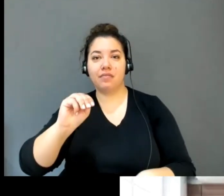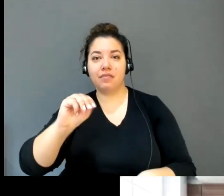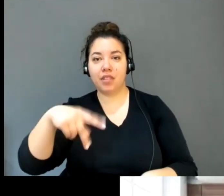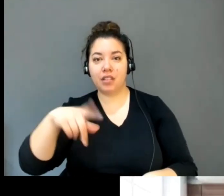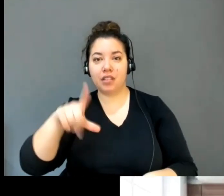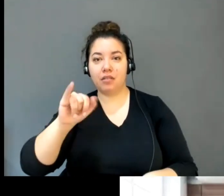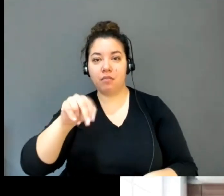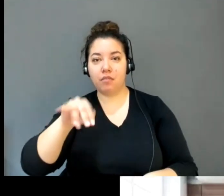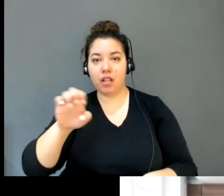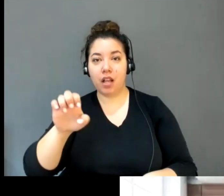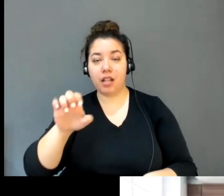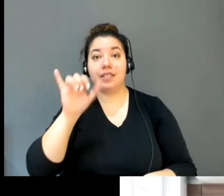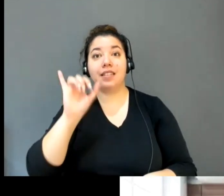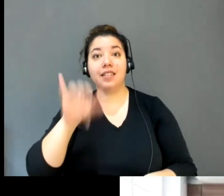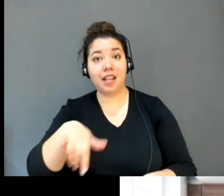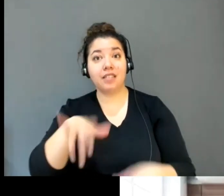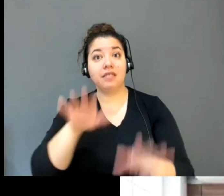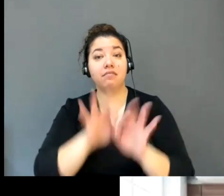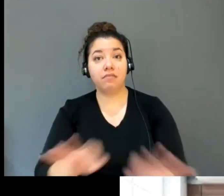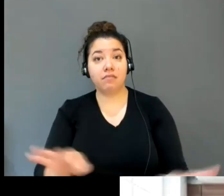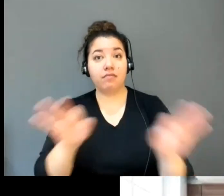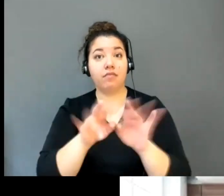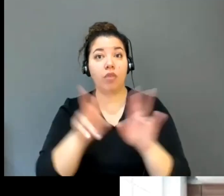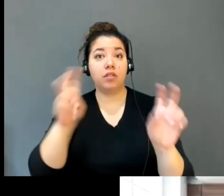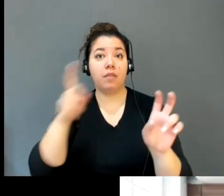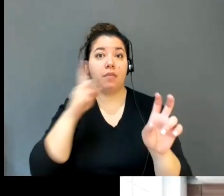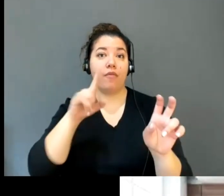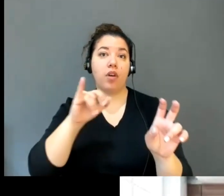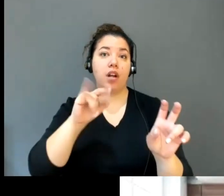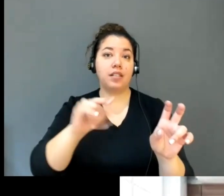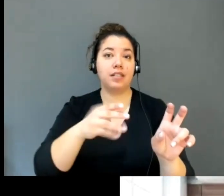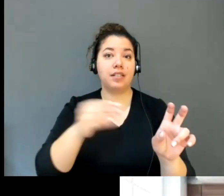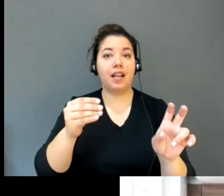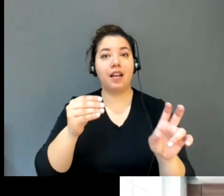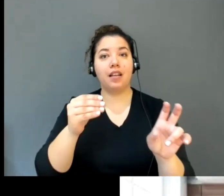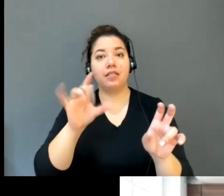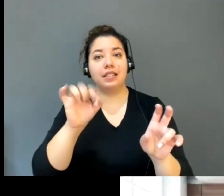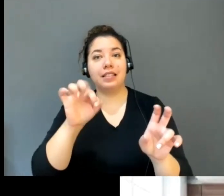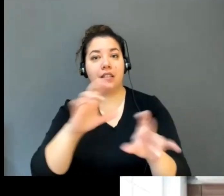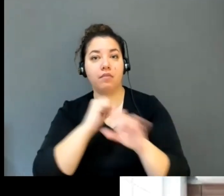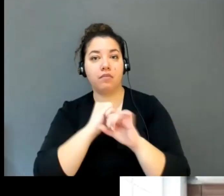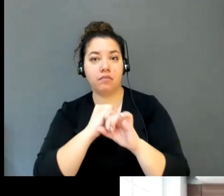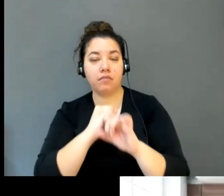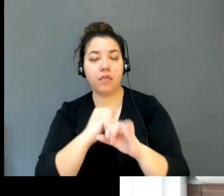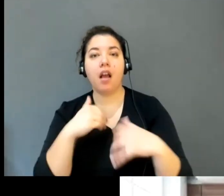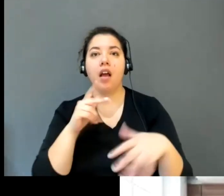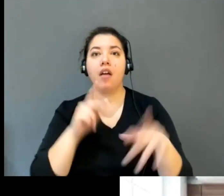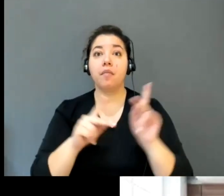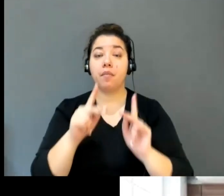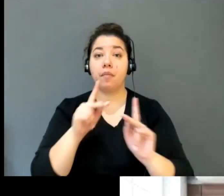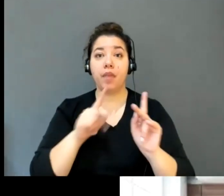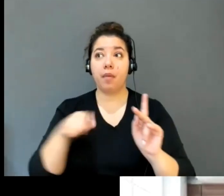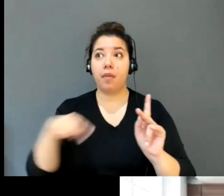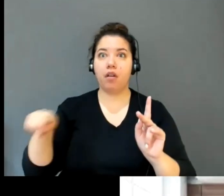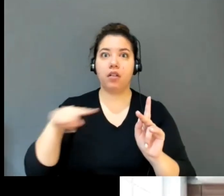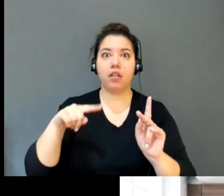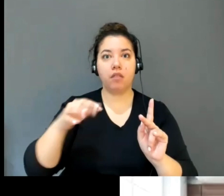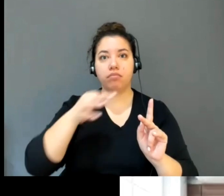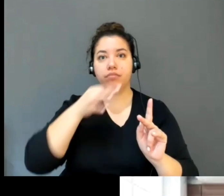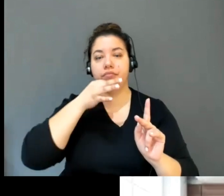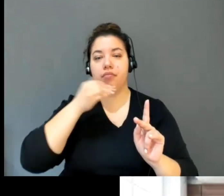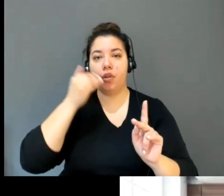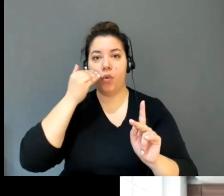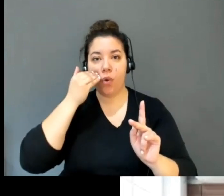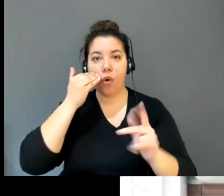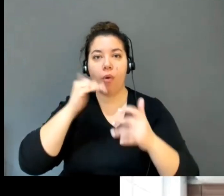information security, cybersecurity. There are experts out there who have put together compliance standards on how to